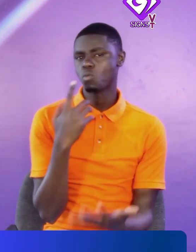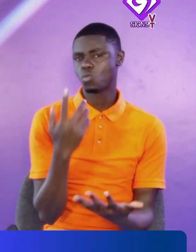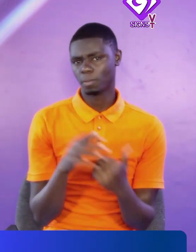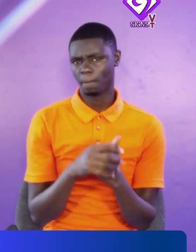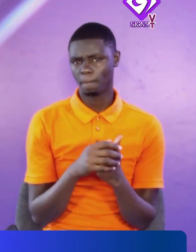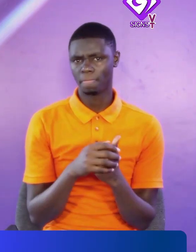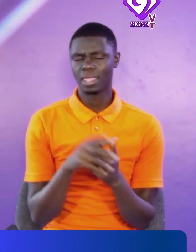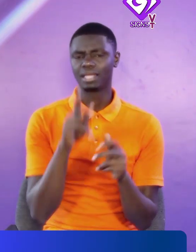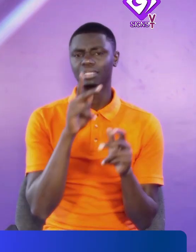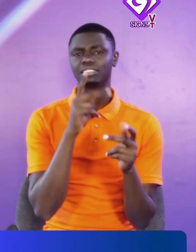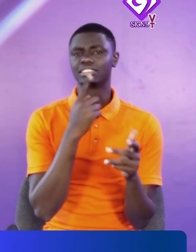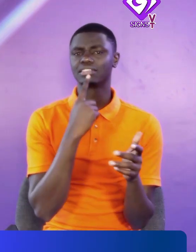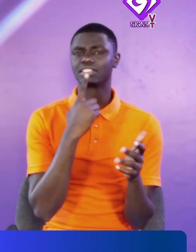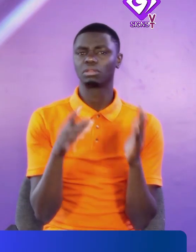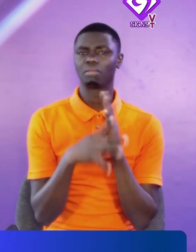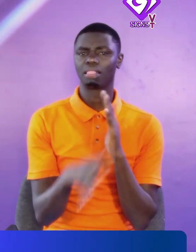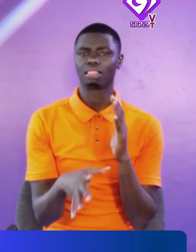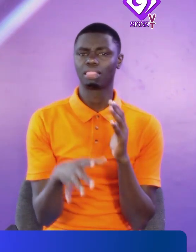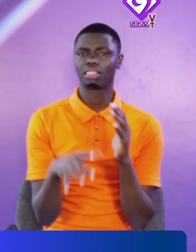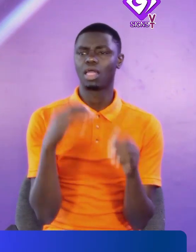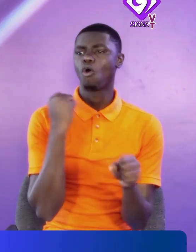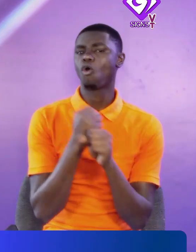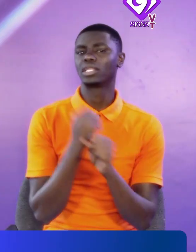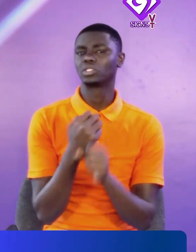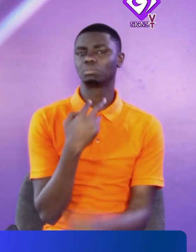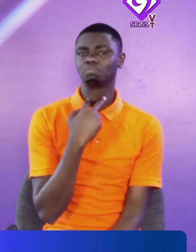cried of betrayal, threatening to paralyze operations in